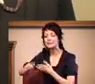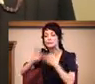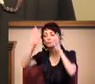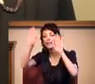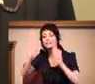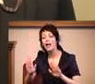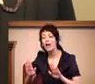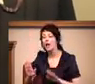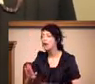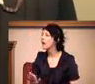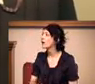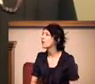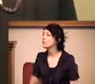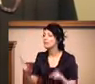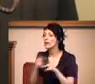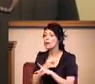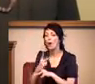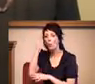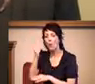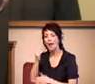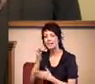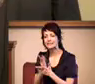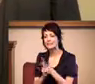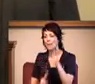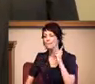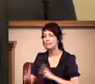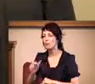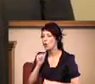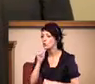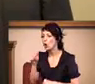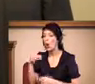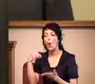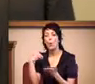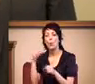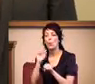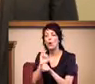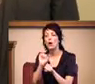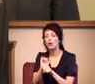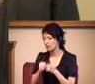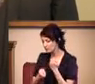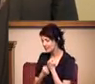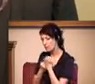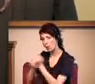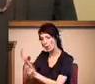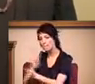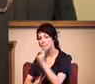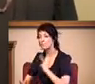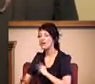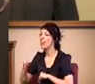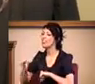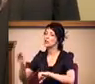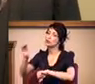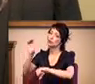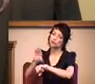Find out why some people are out of jobs. Support people who have lost jobs. This church has done a